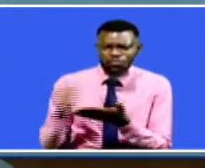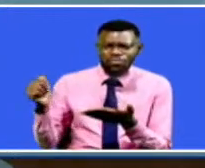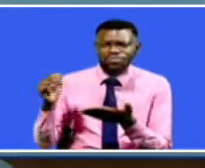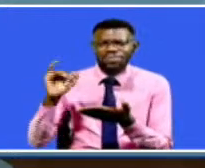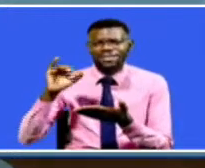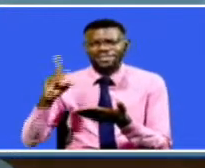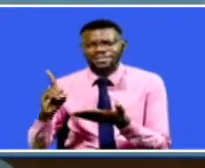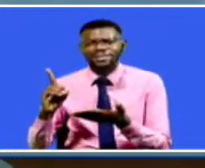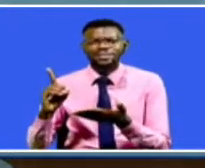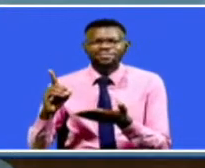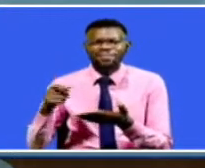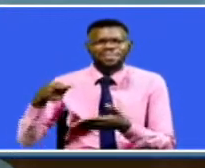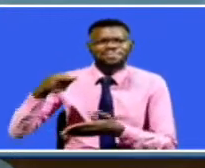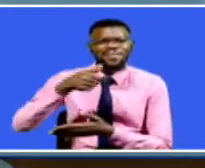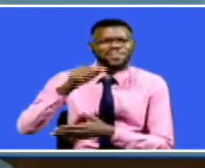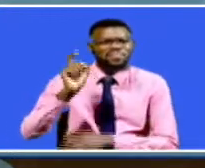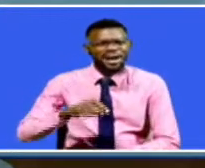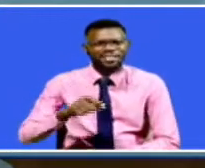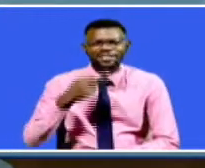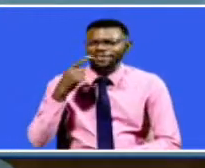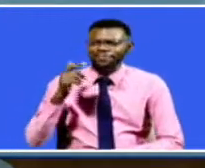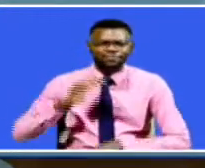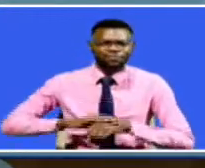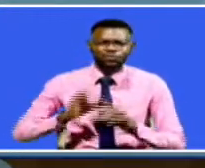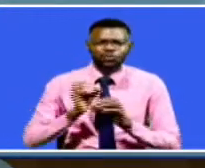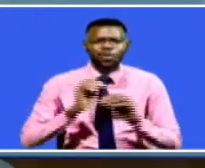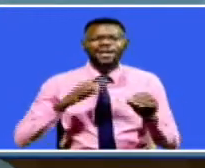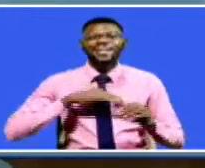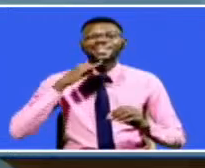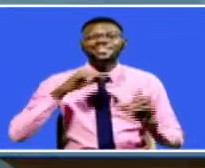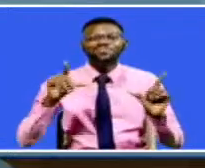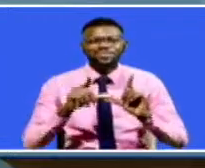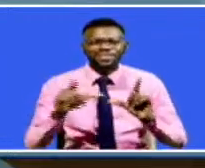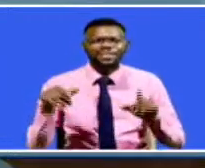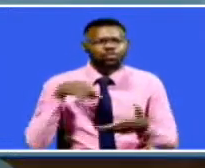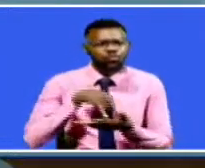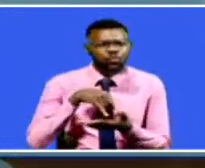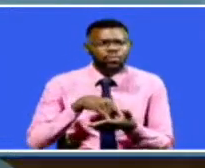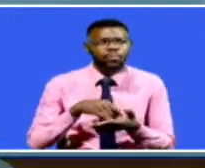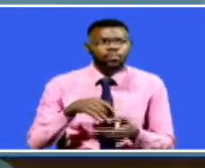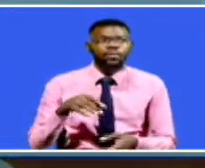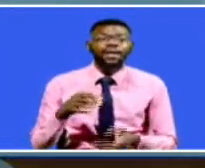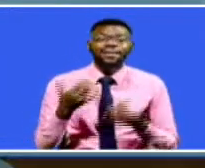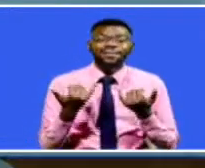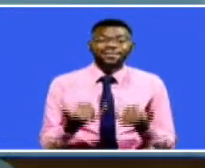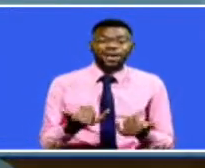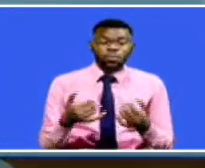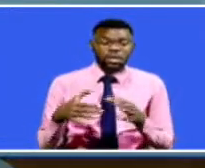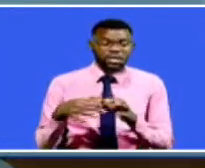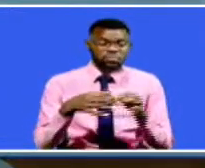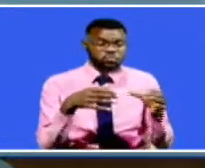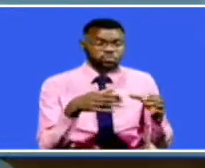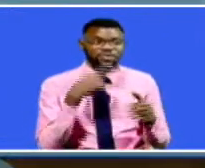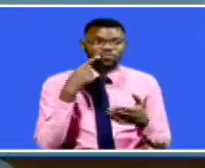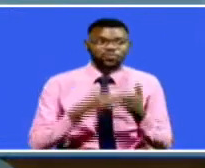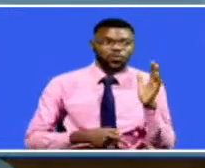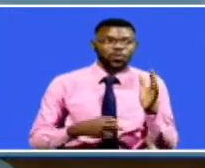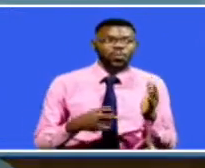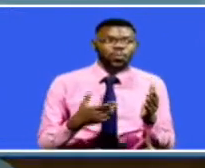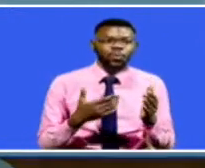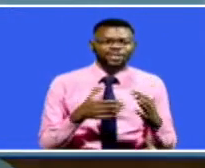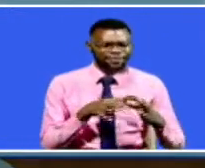as identification cards and death certificates. As Alan Ochanda reports, Azimio La Umoja says it is keen to